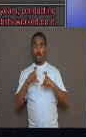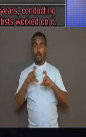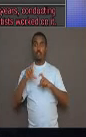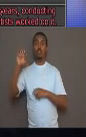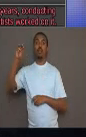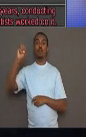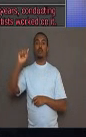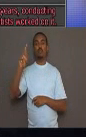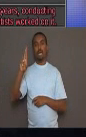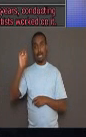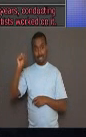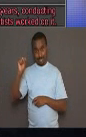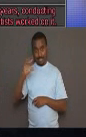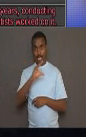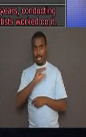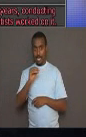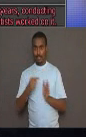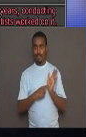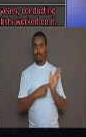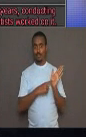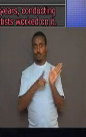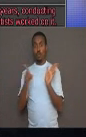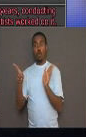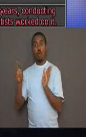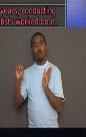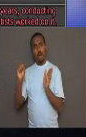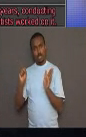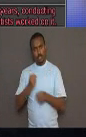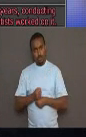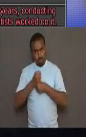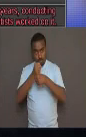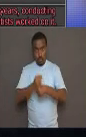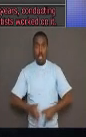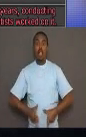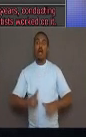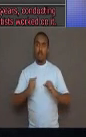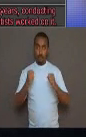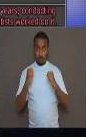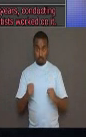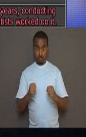Mars and showed that Mars could support life.